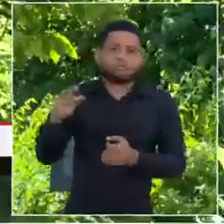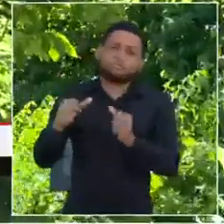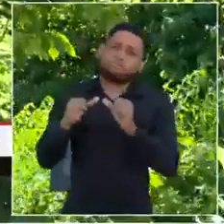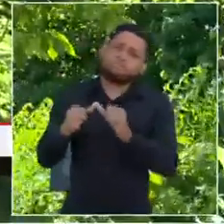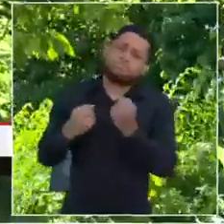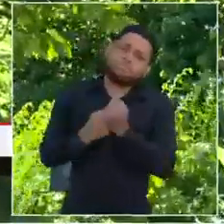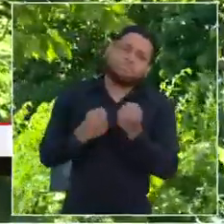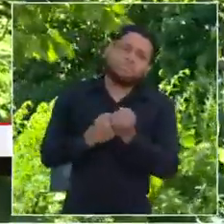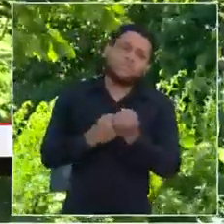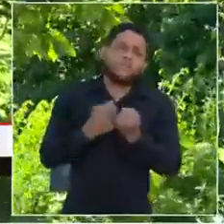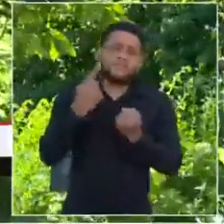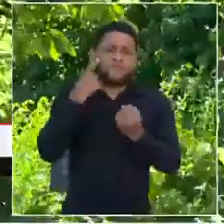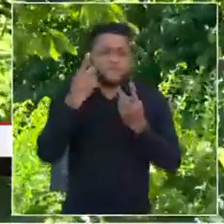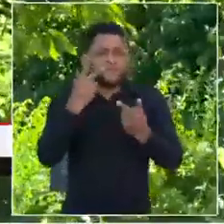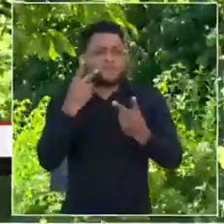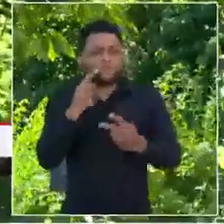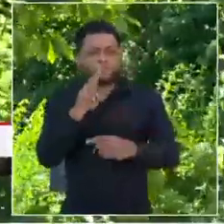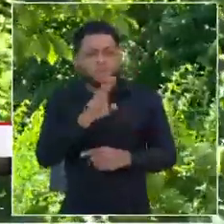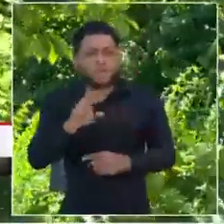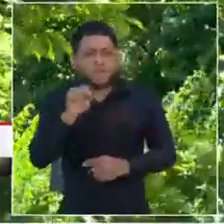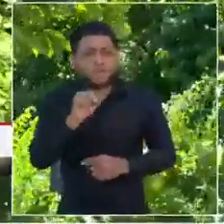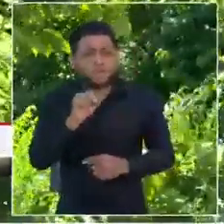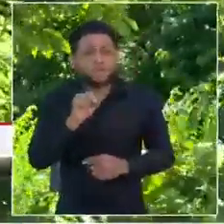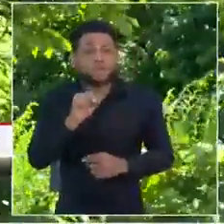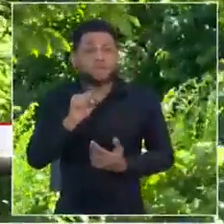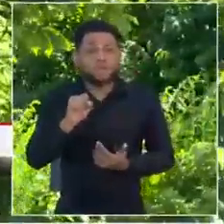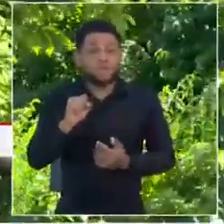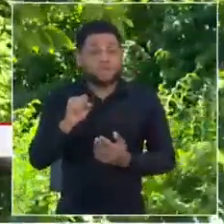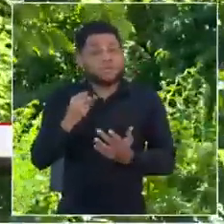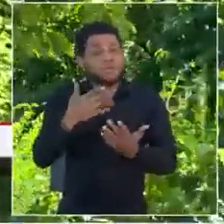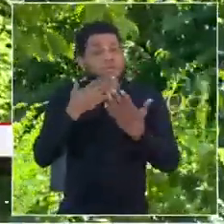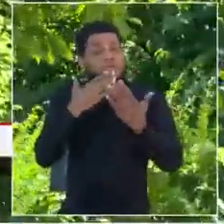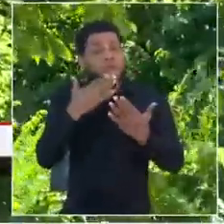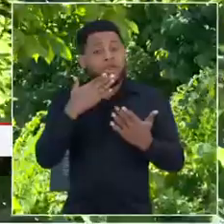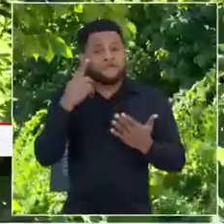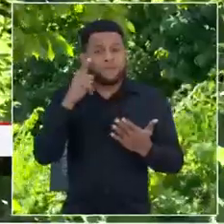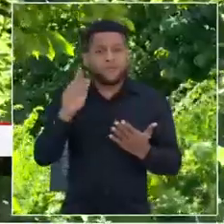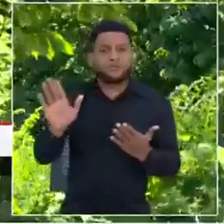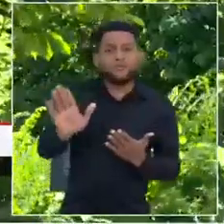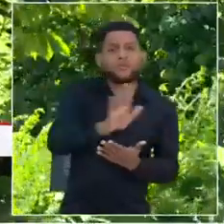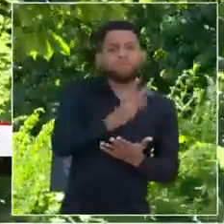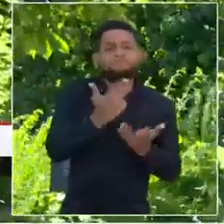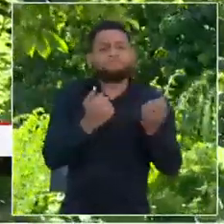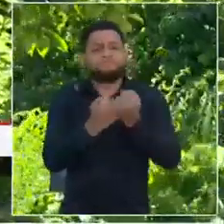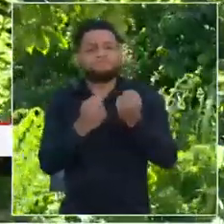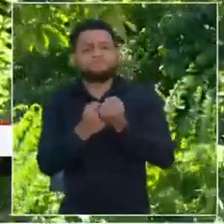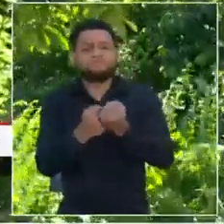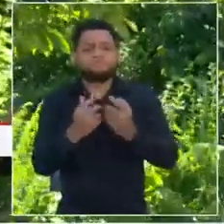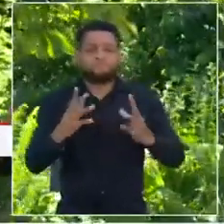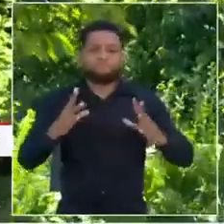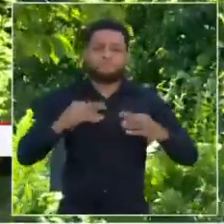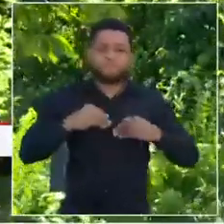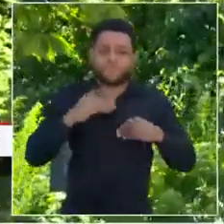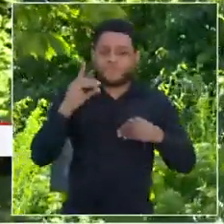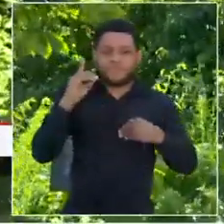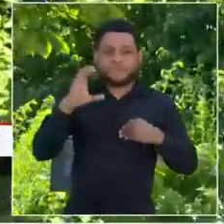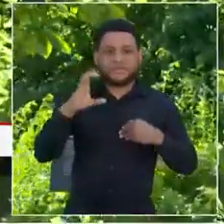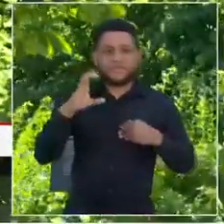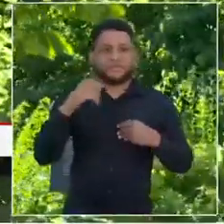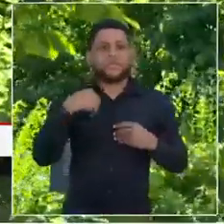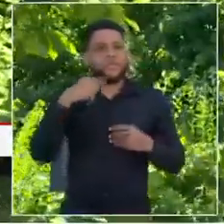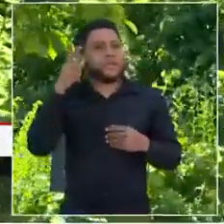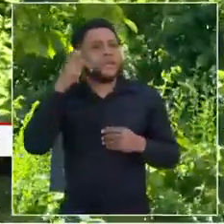visitation to the United States, for all of their support in embracing Washington, D.C., and you'll hear from them